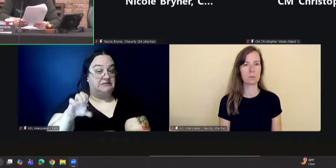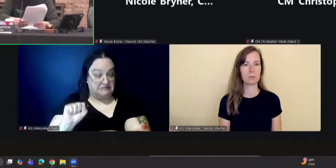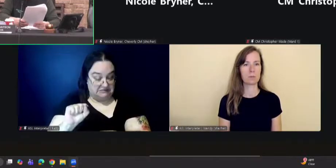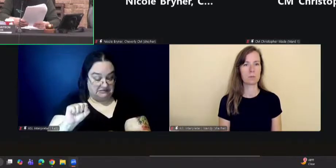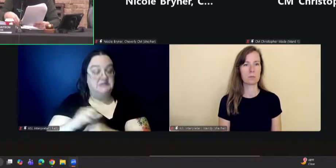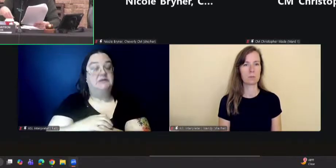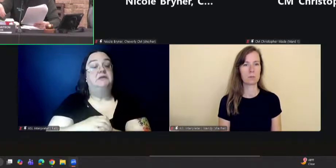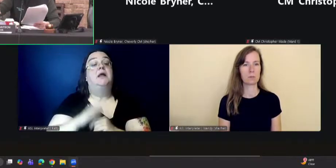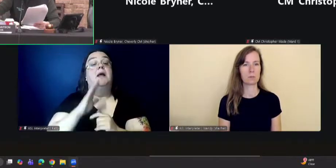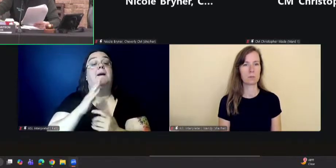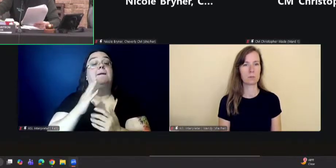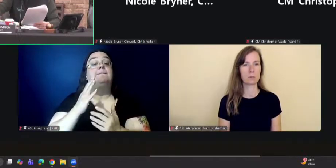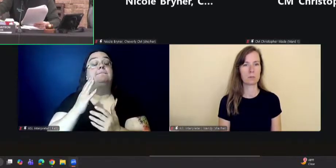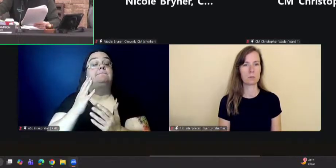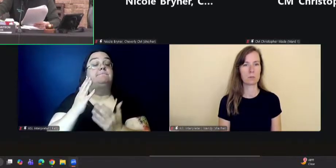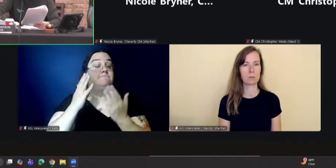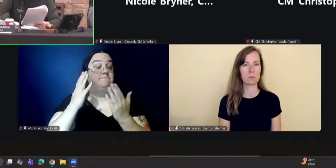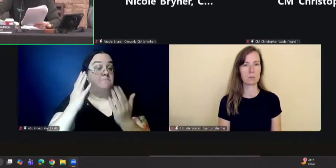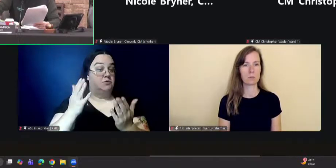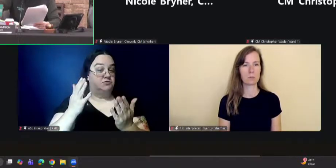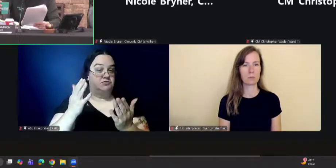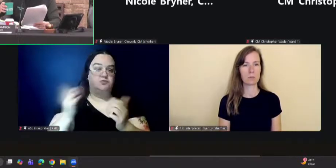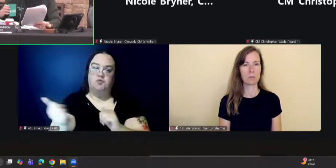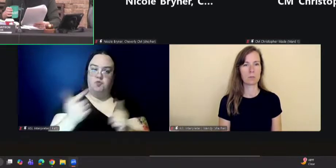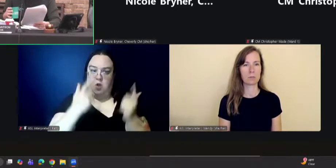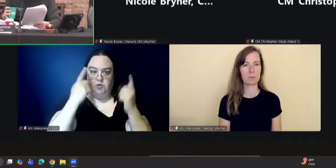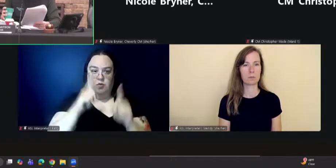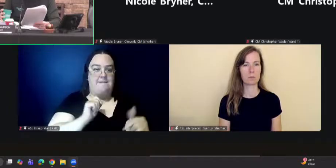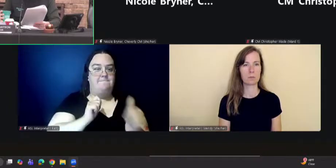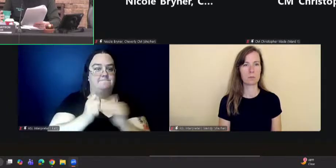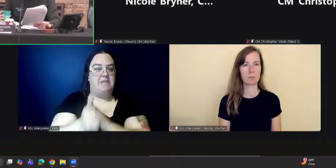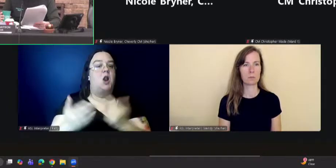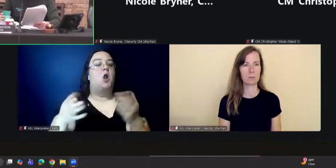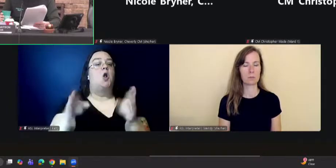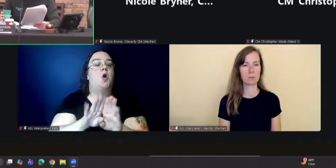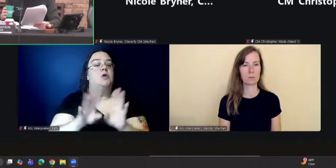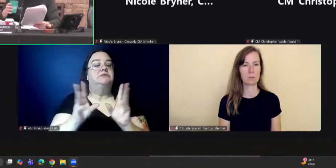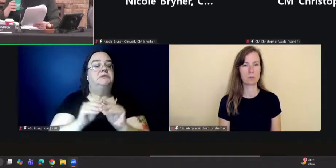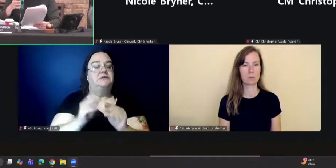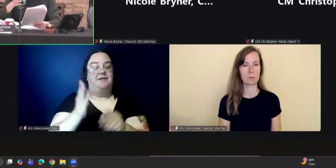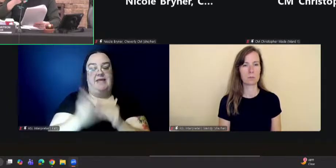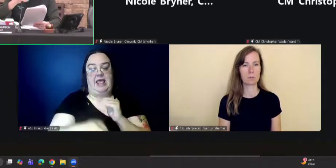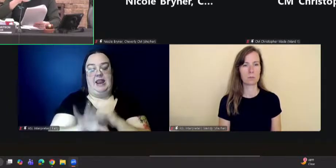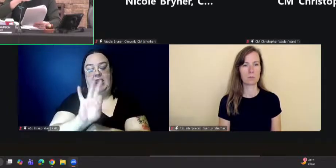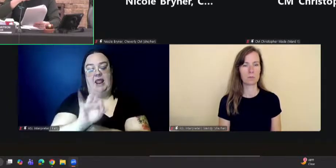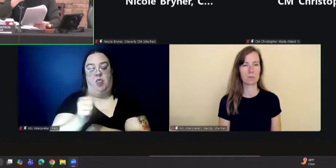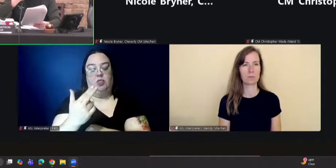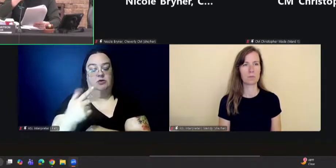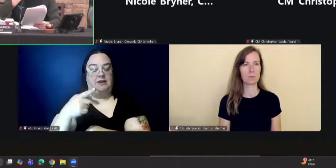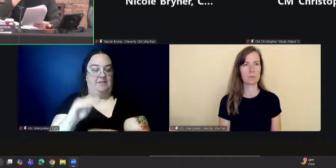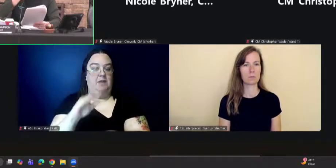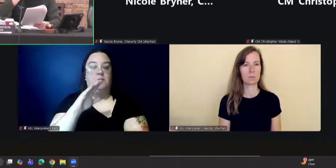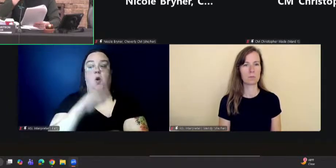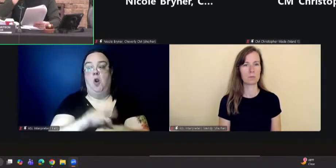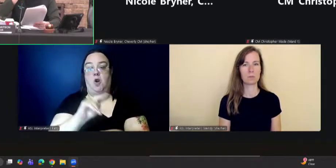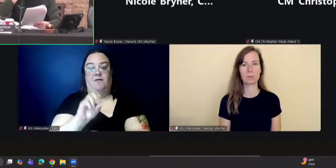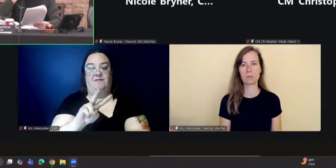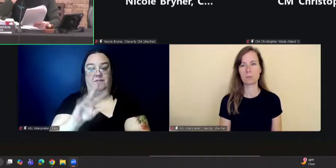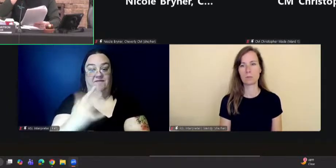The motion passed unanimously and the closed session ended at 9:13 p.m. on November 5th.